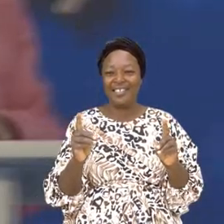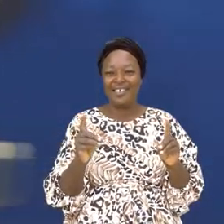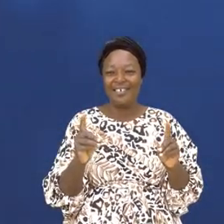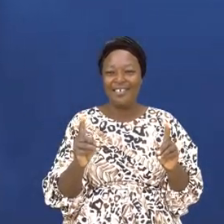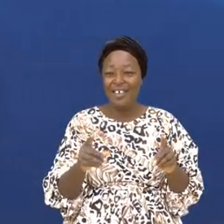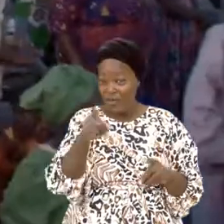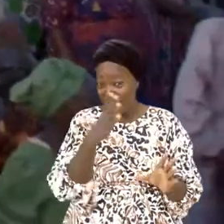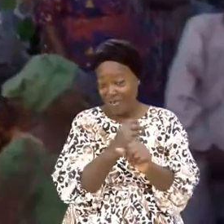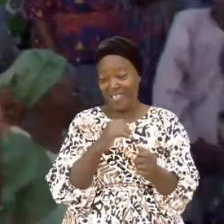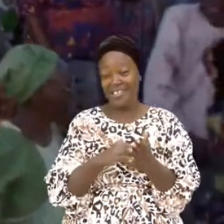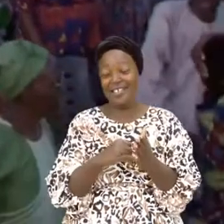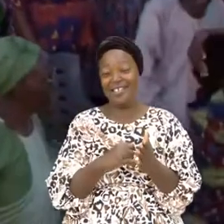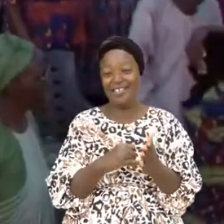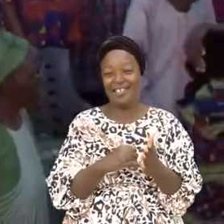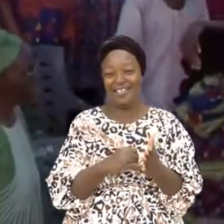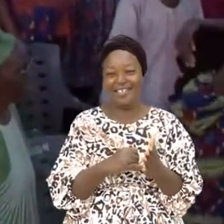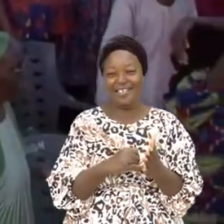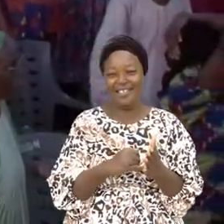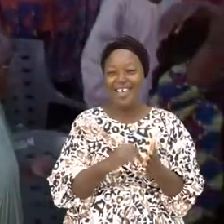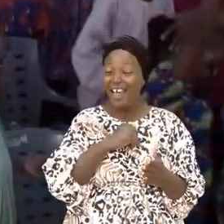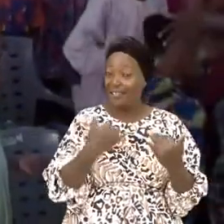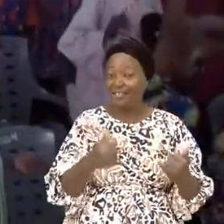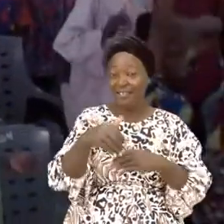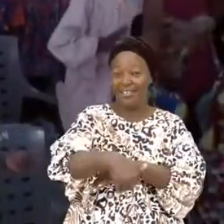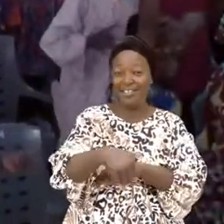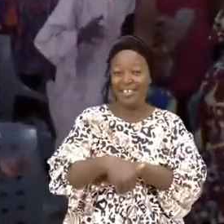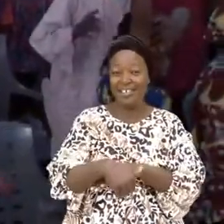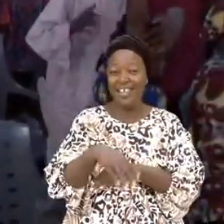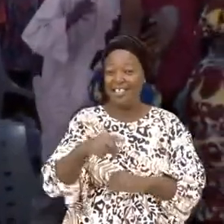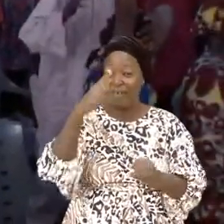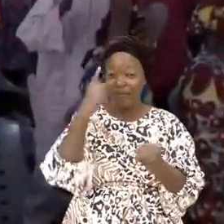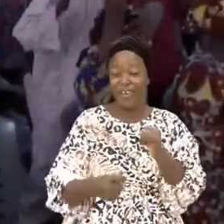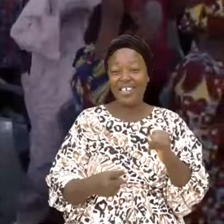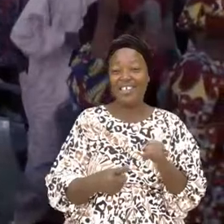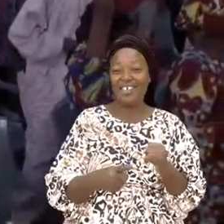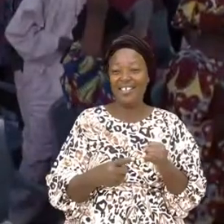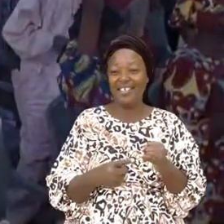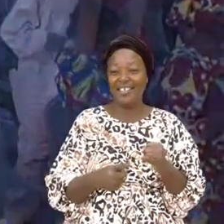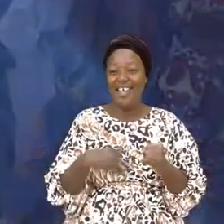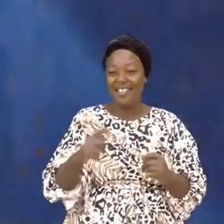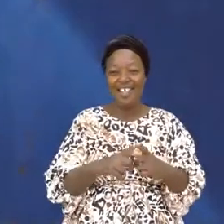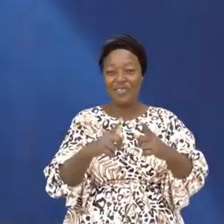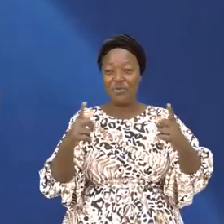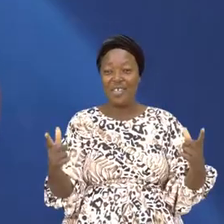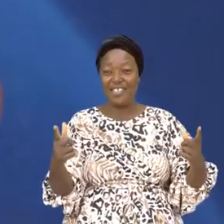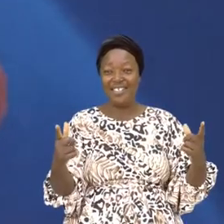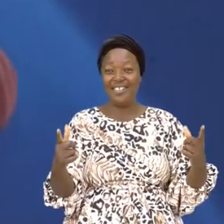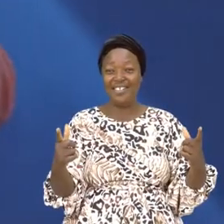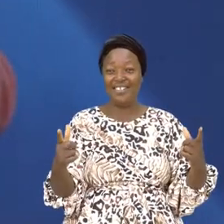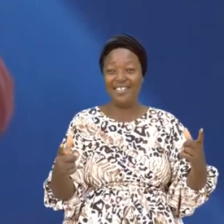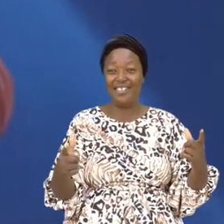You got it. And tonight, the final, the great,